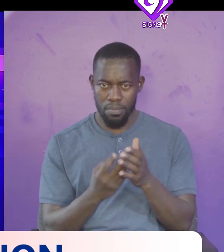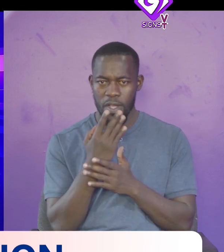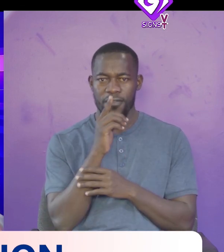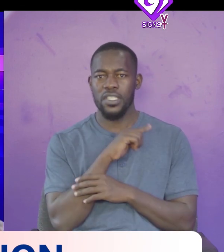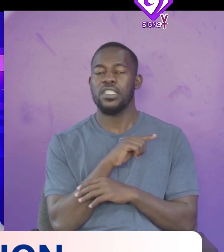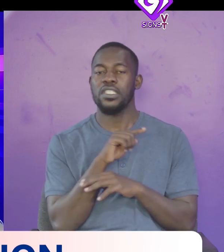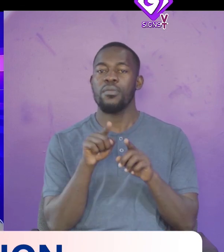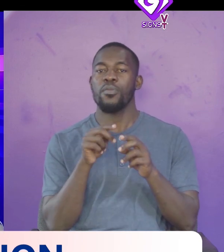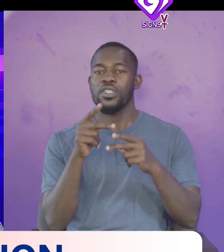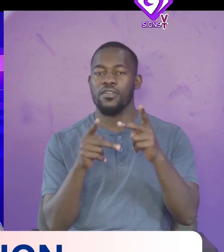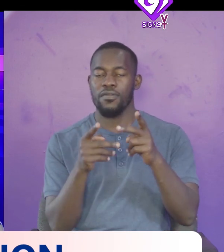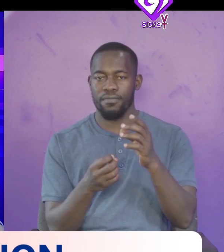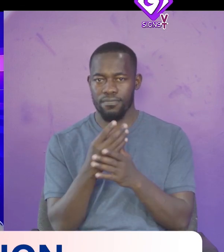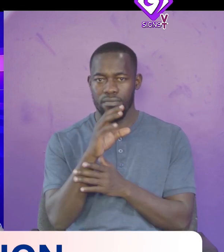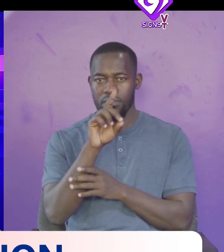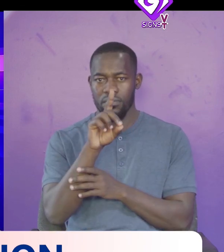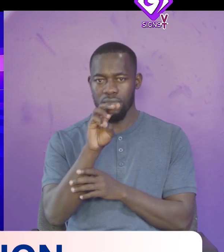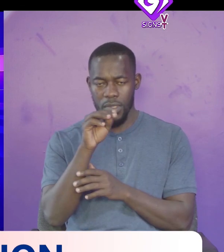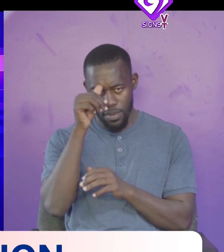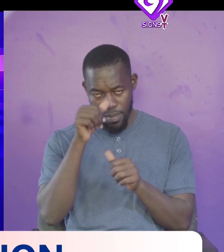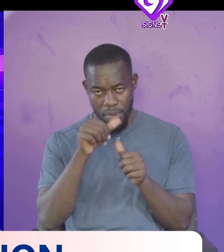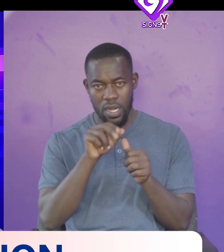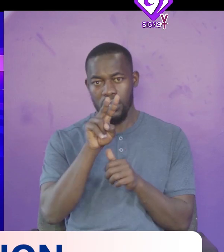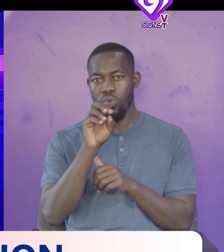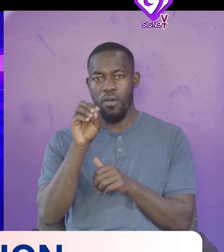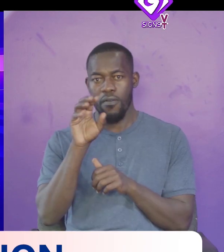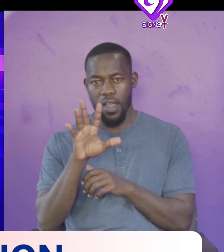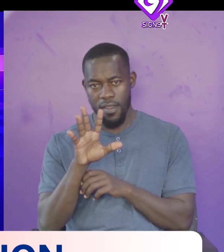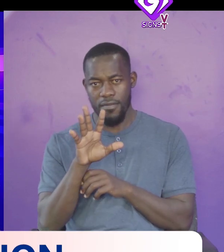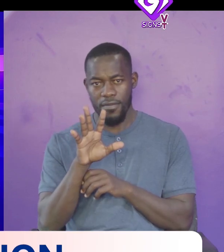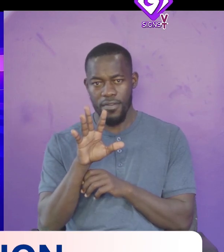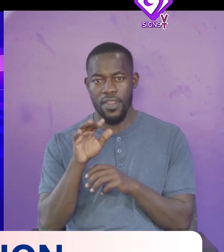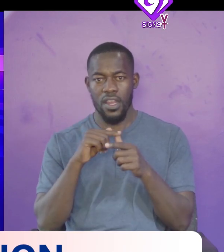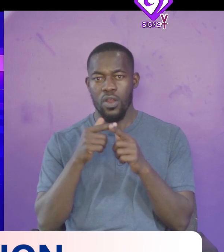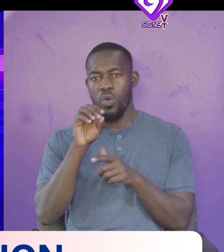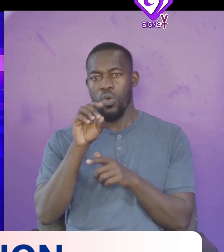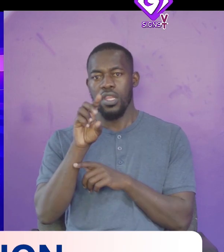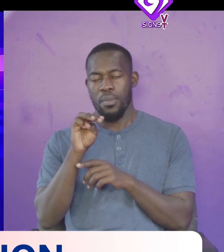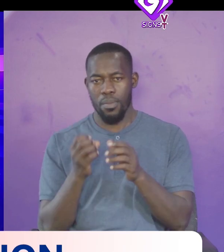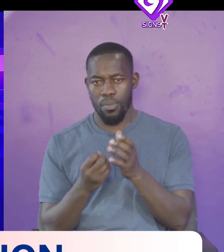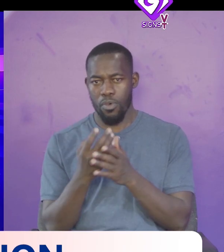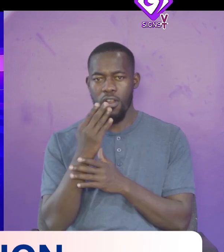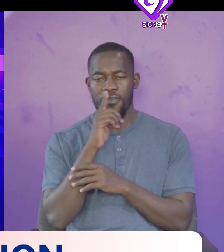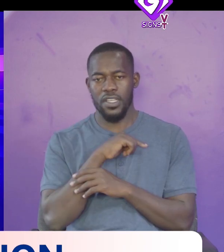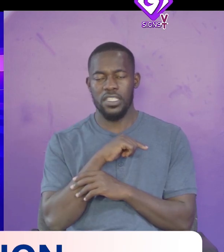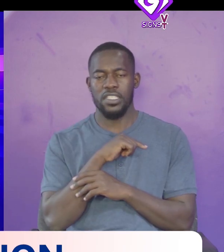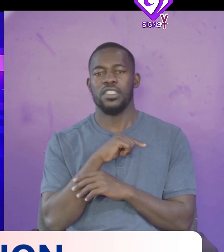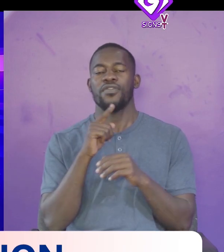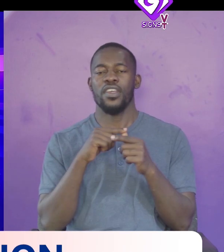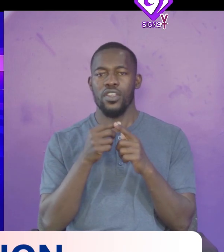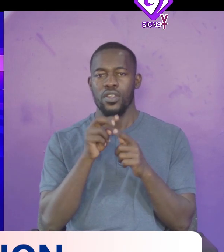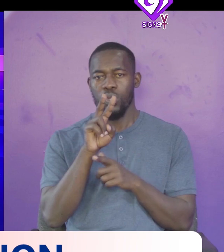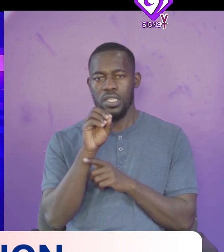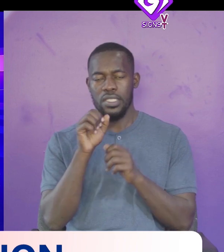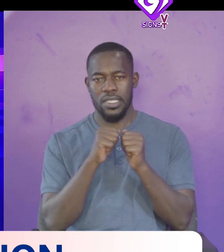You remember there was the 2005 referendum, which ODM was born. And there was 2010, which we got our constitution.